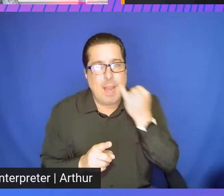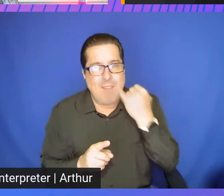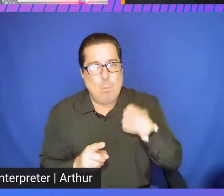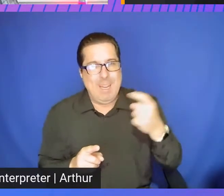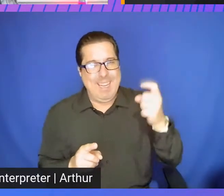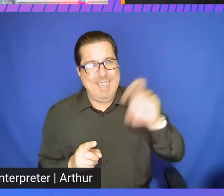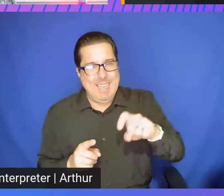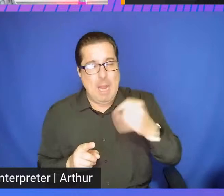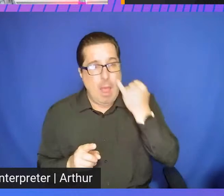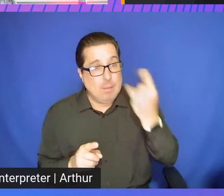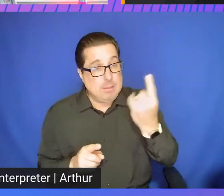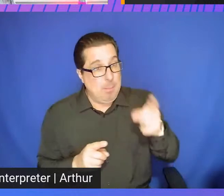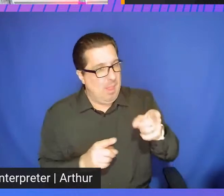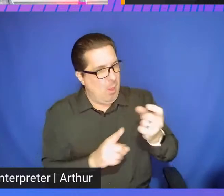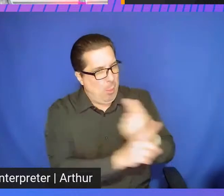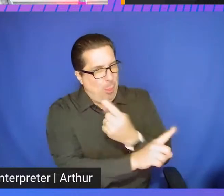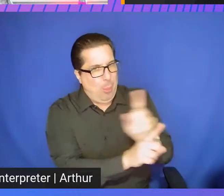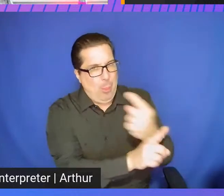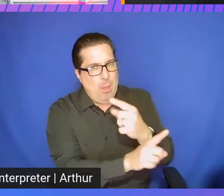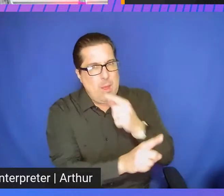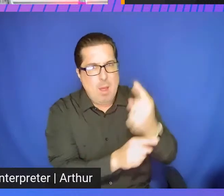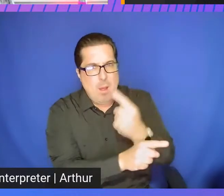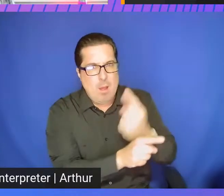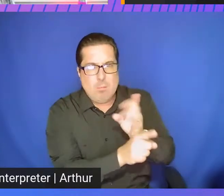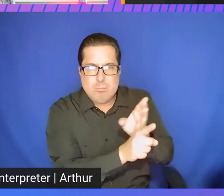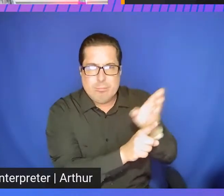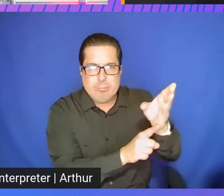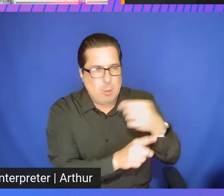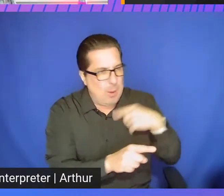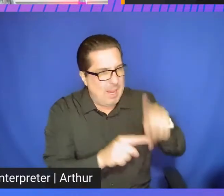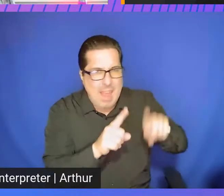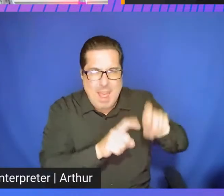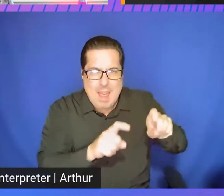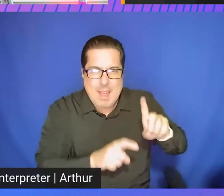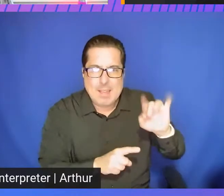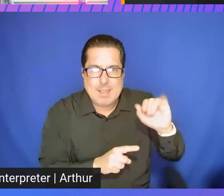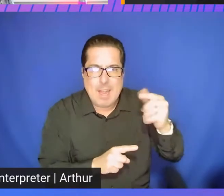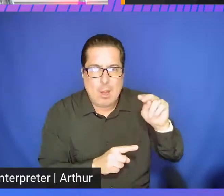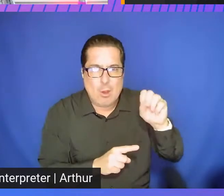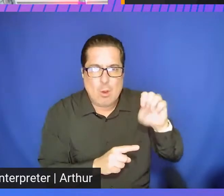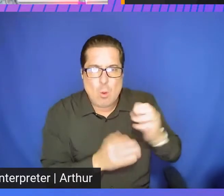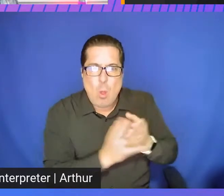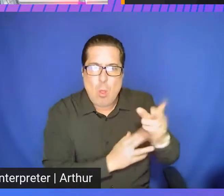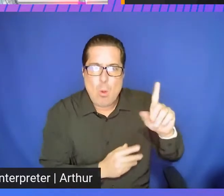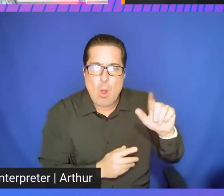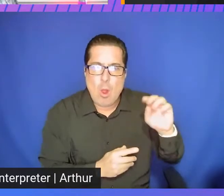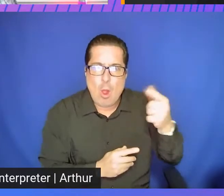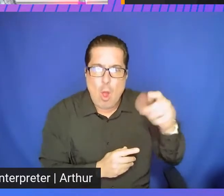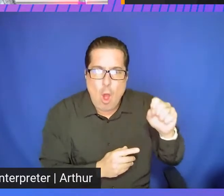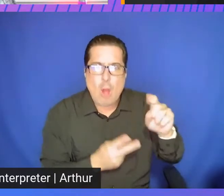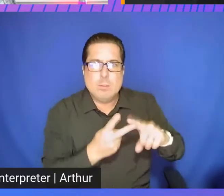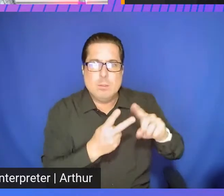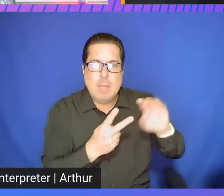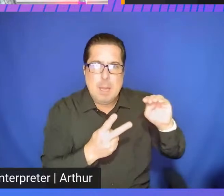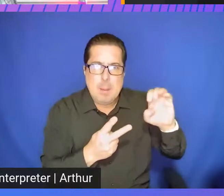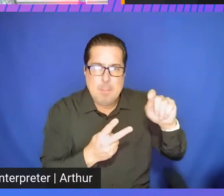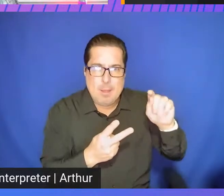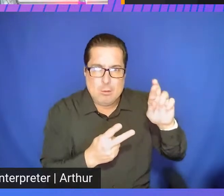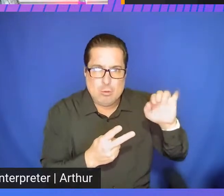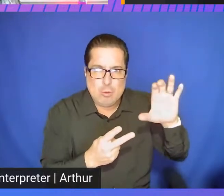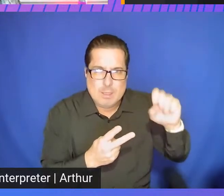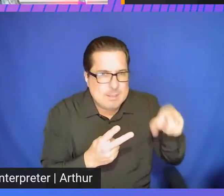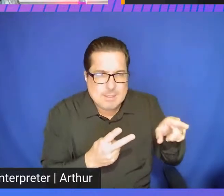that's misbehaving and we're not able to diagnose through logs or through metrics what's going on. Let's go ahead and turn on